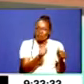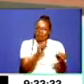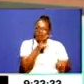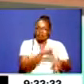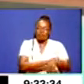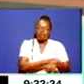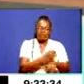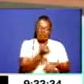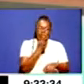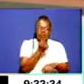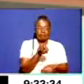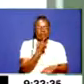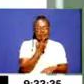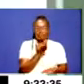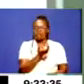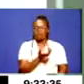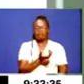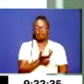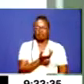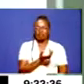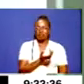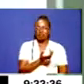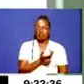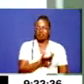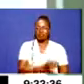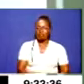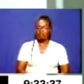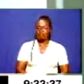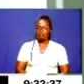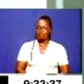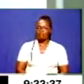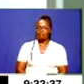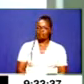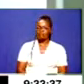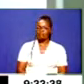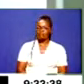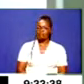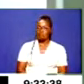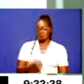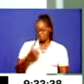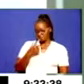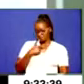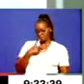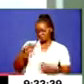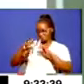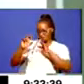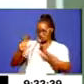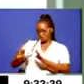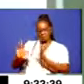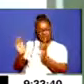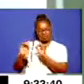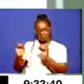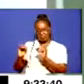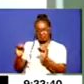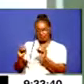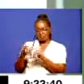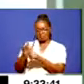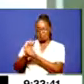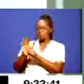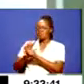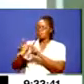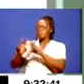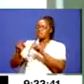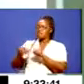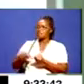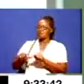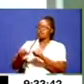the disease? I know I'm not a researcher, but I know the research, there are a lot of researches that are going on.